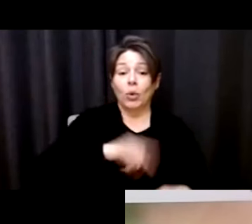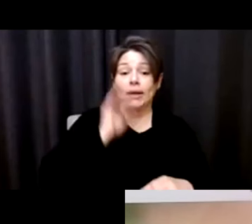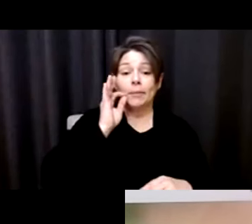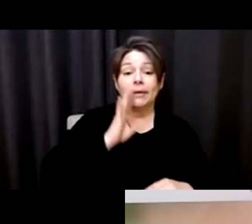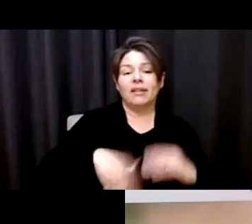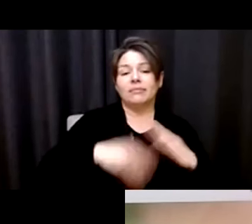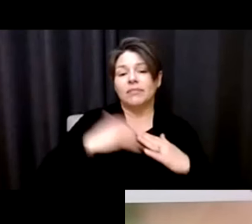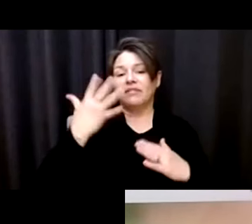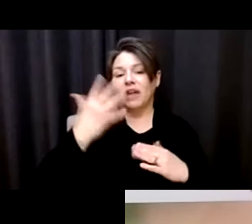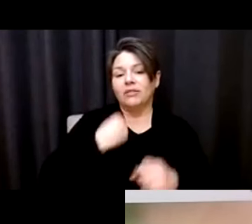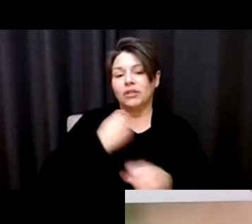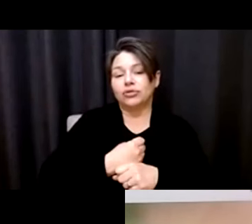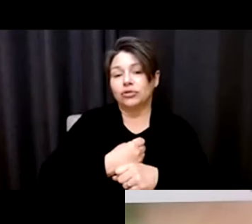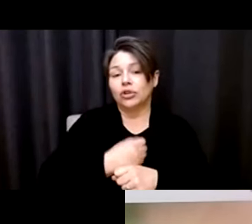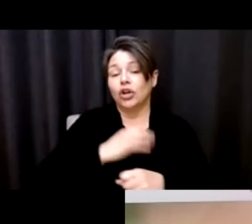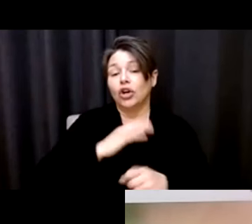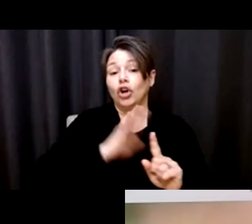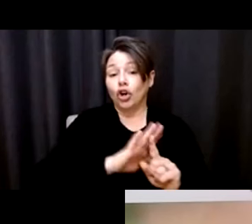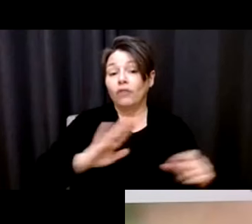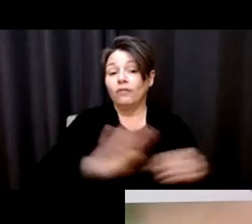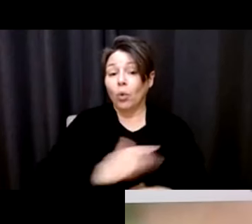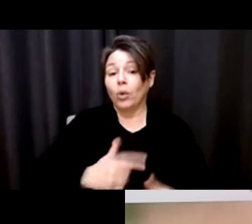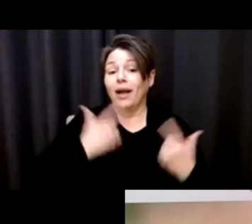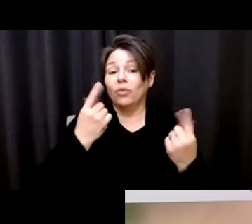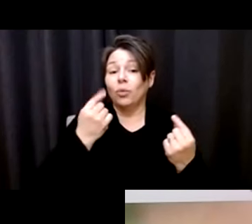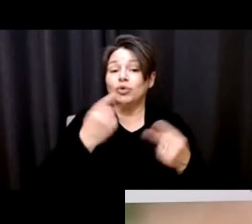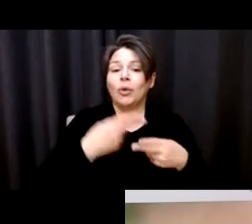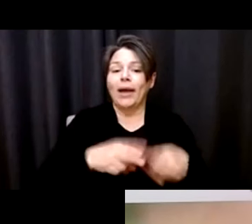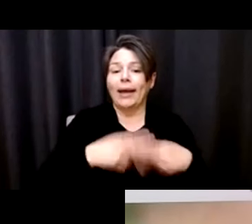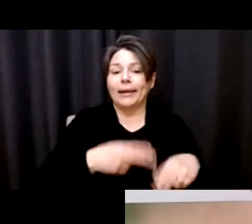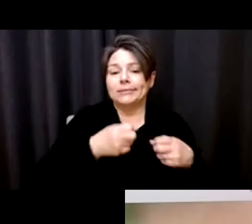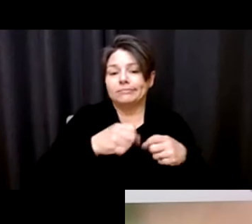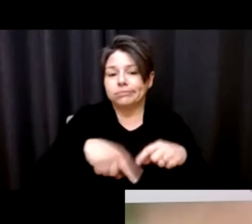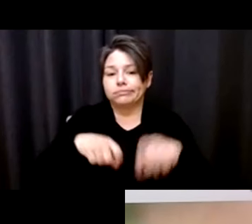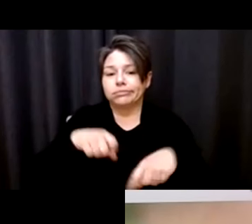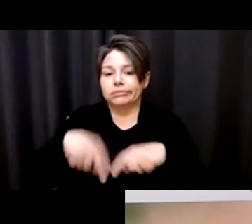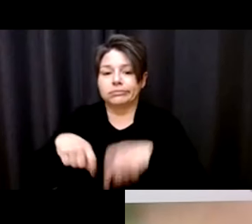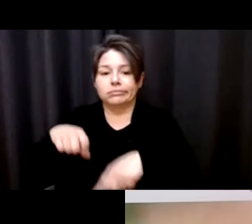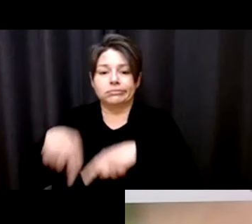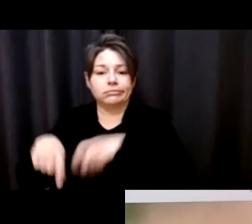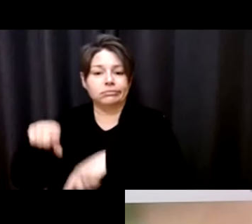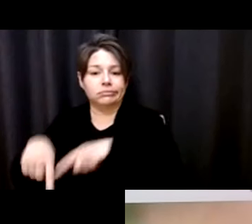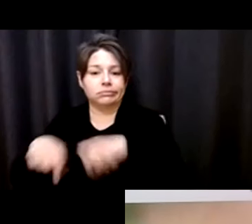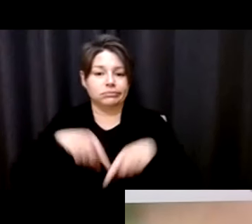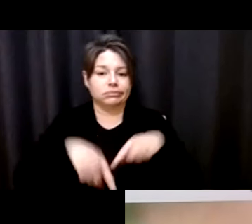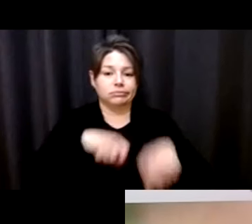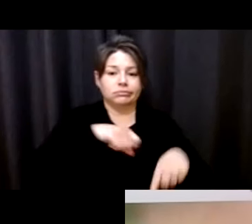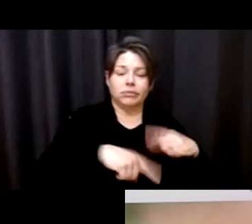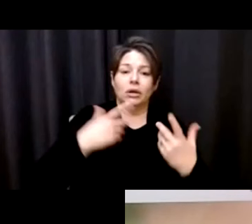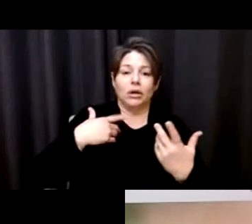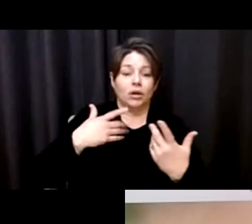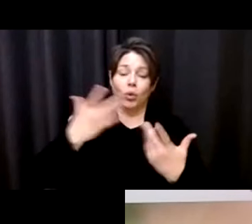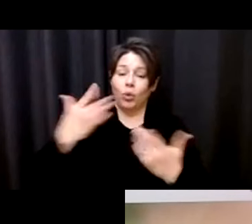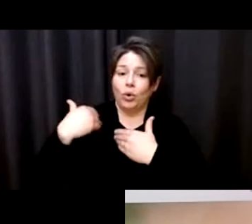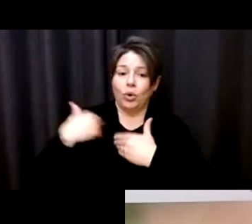5 years, and her entire life is laying eggs. So it's not, you know, it's quite a responsibility. Yes, incredible.